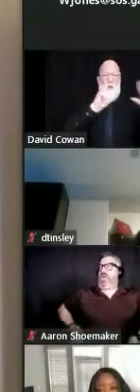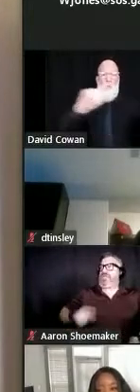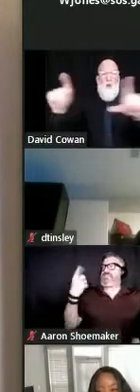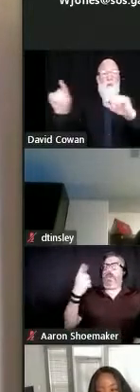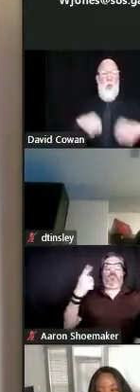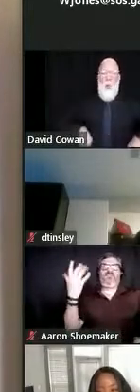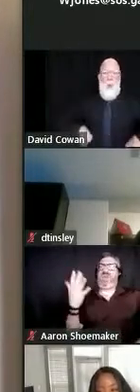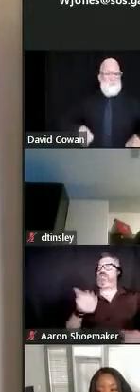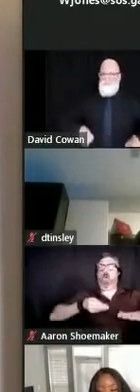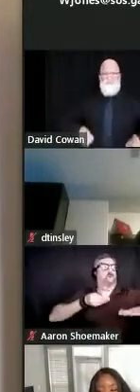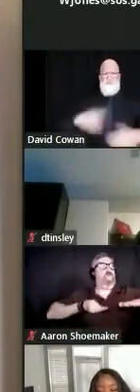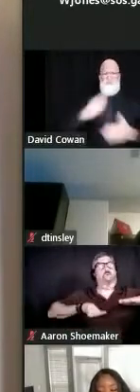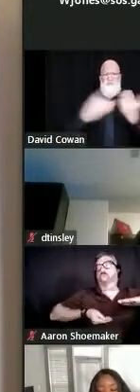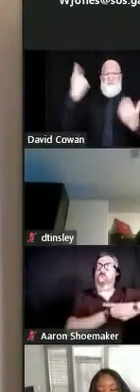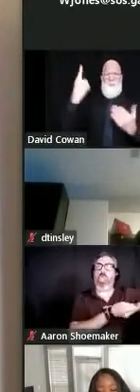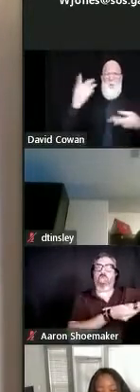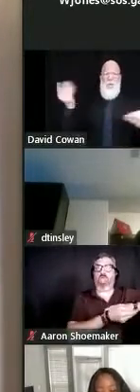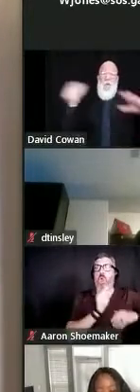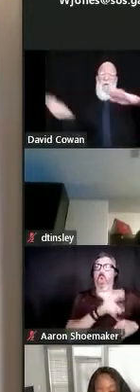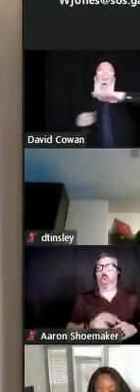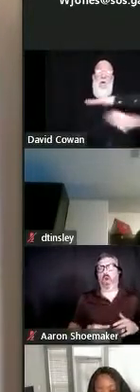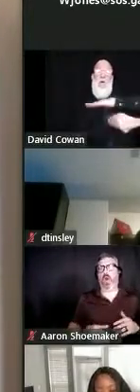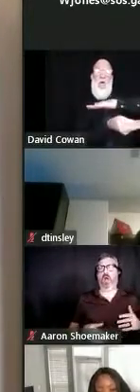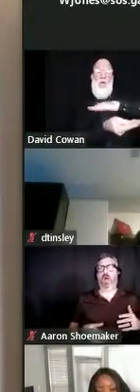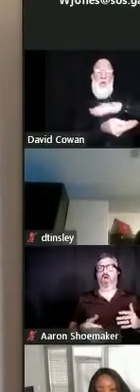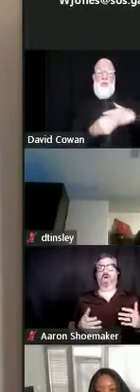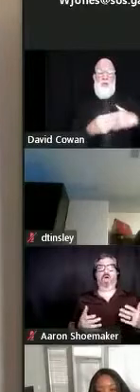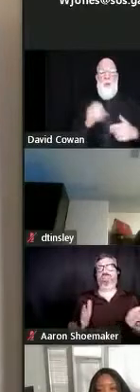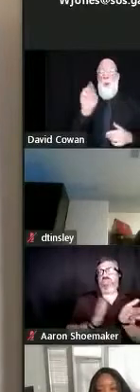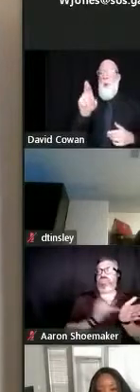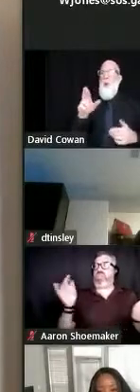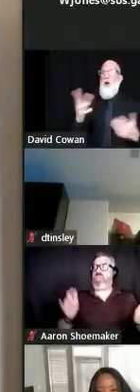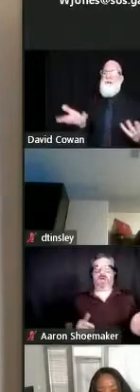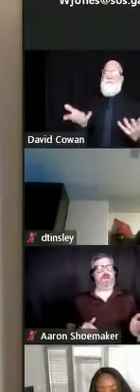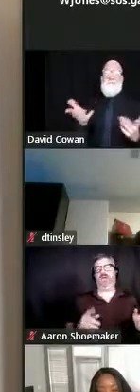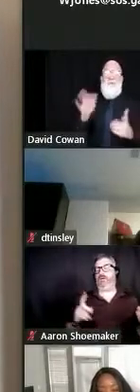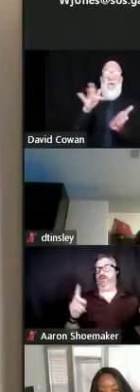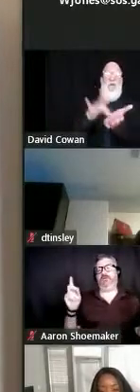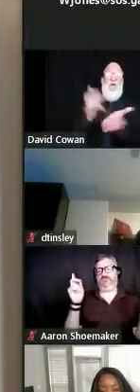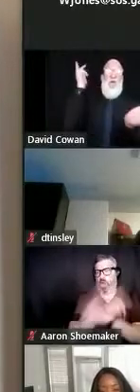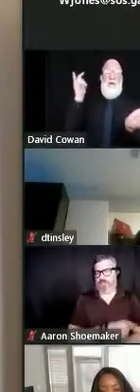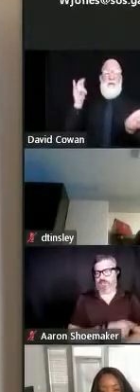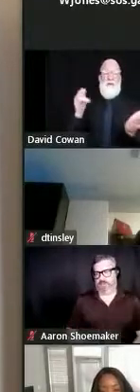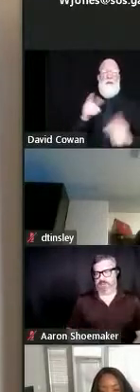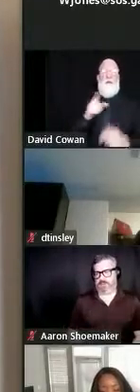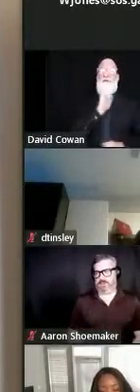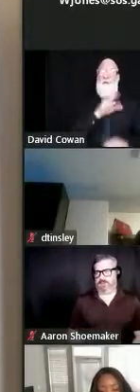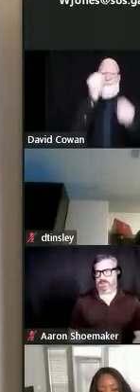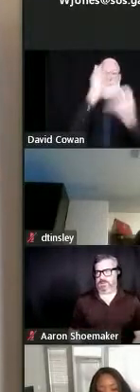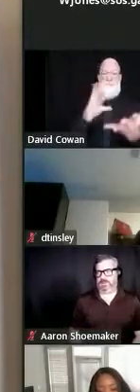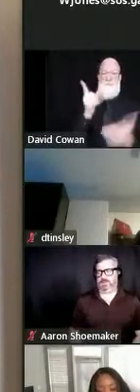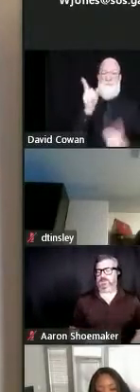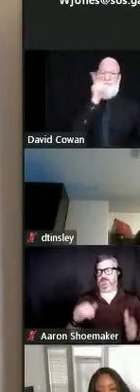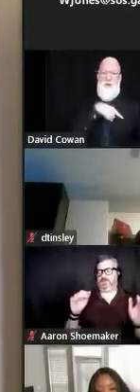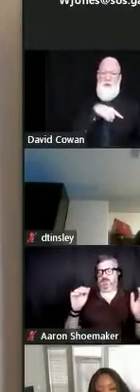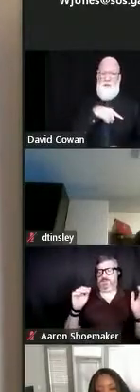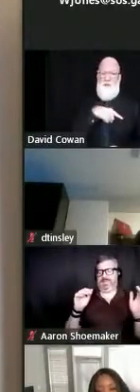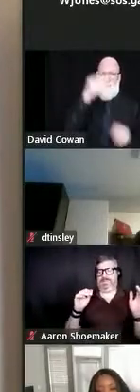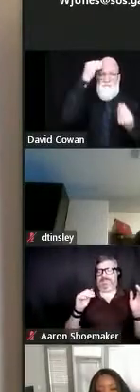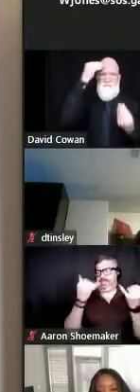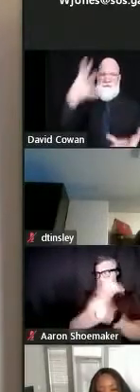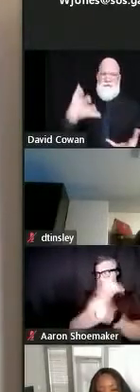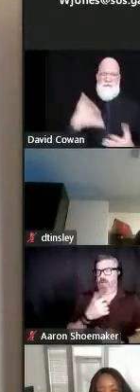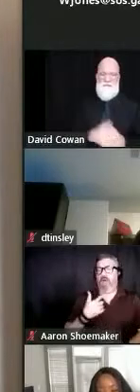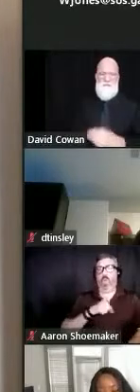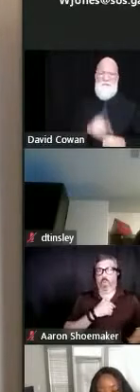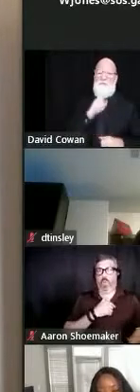members were somehow paid off or kickbacks or that it's flat out false and makes zero sense when you look at the very open trans process